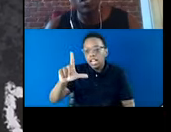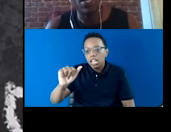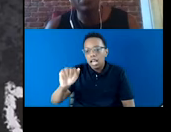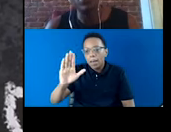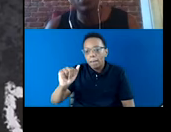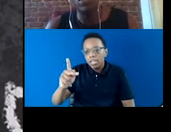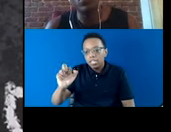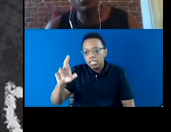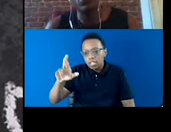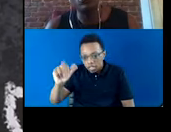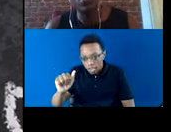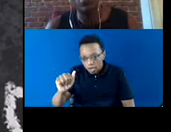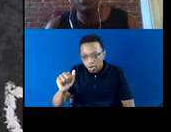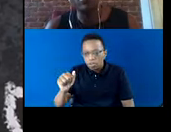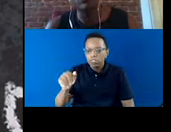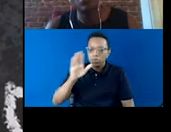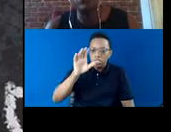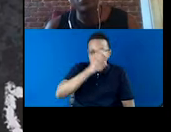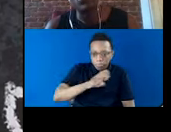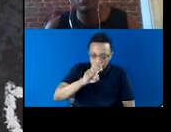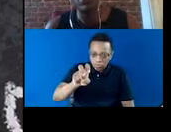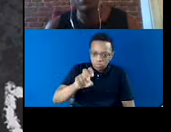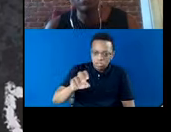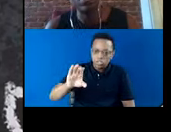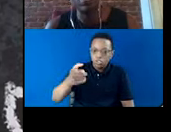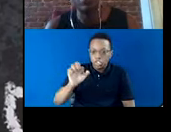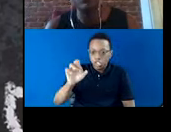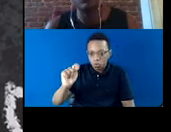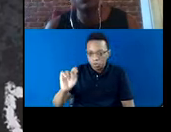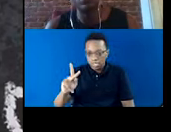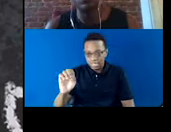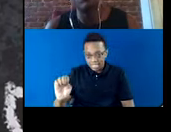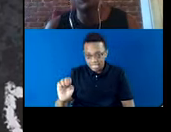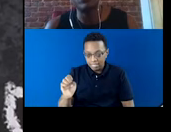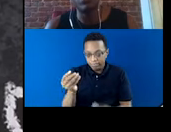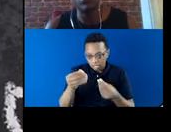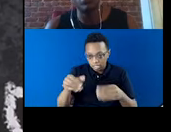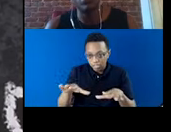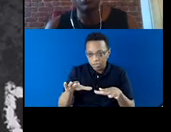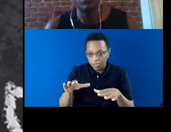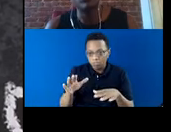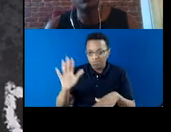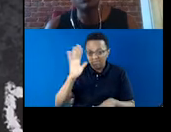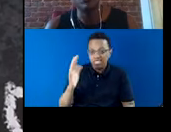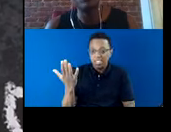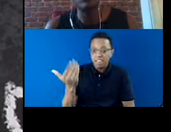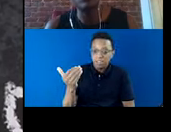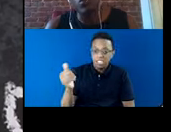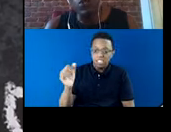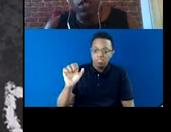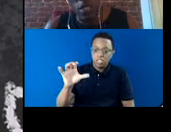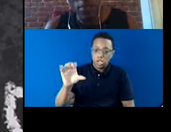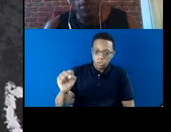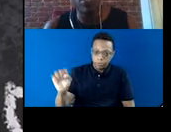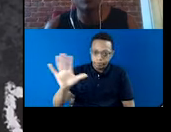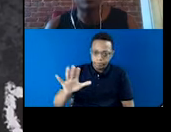Pardo's expedition to Cherokee and Catawba territories during the 1500s. And so what's